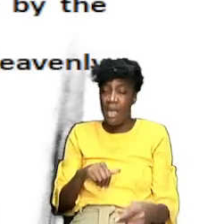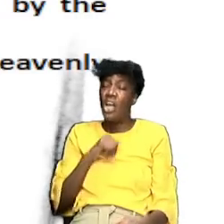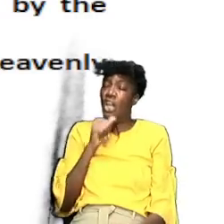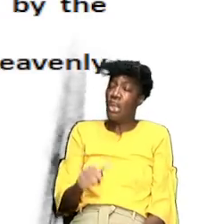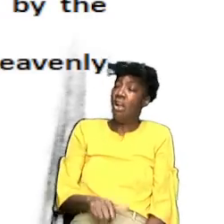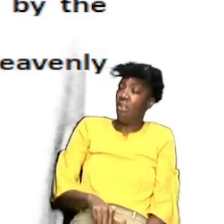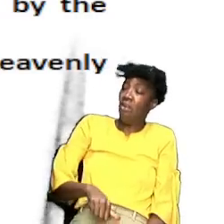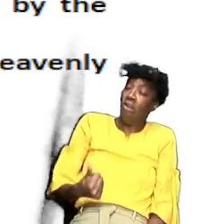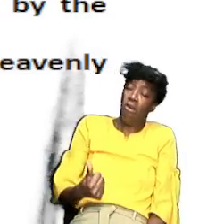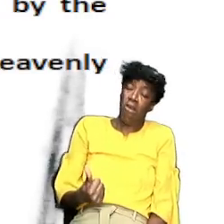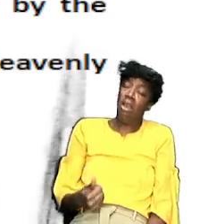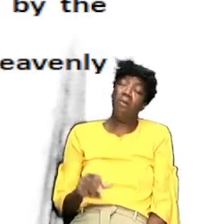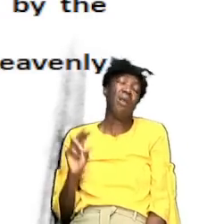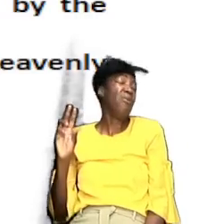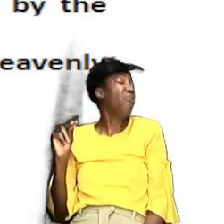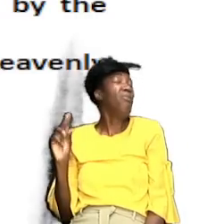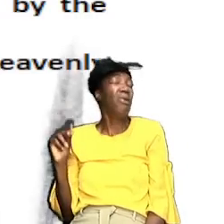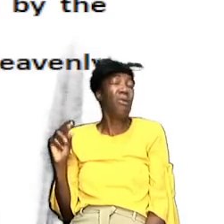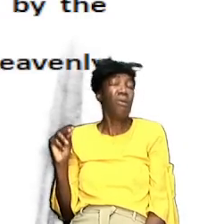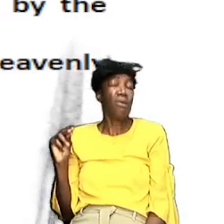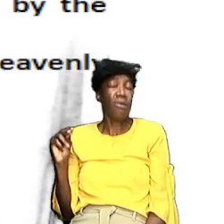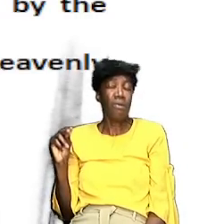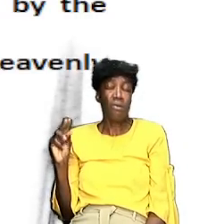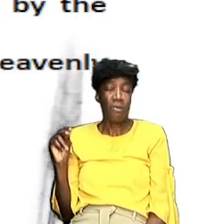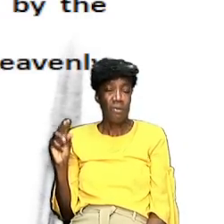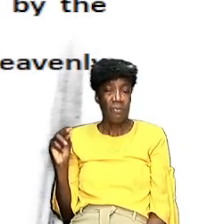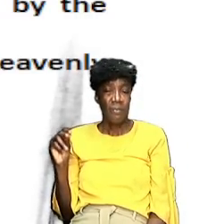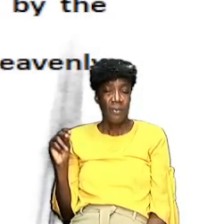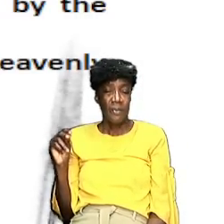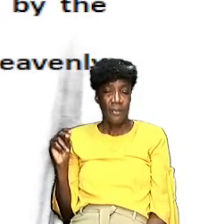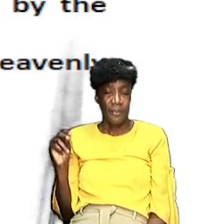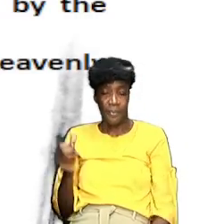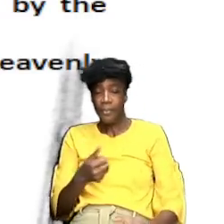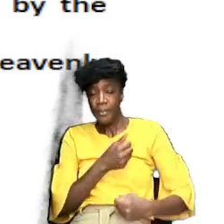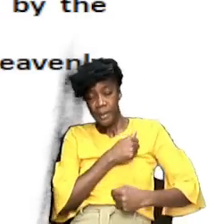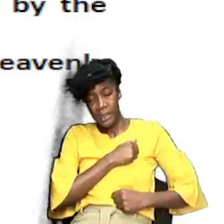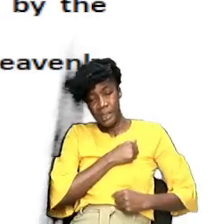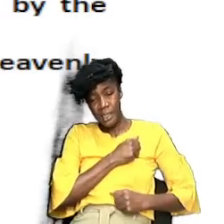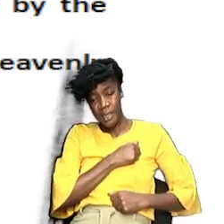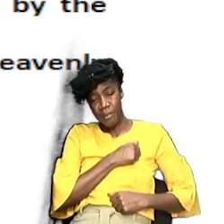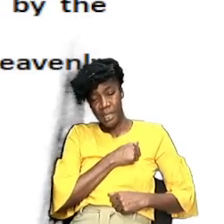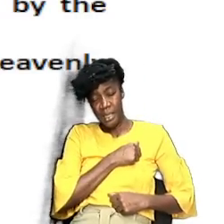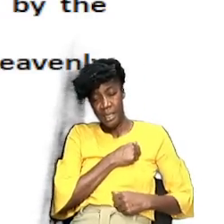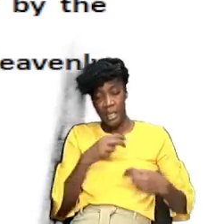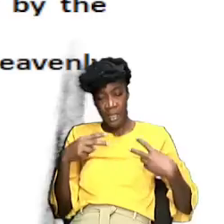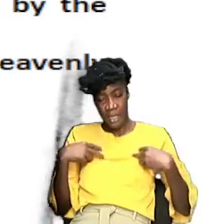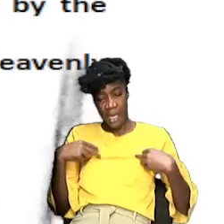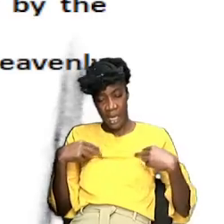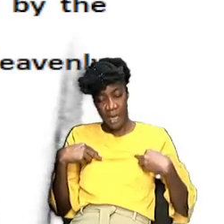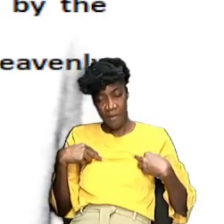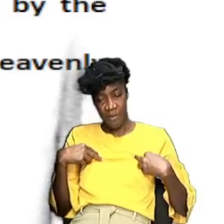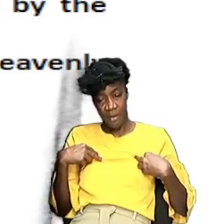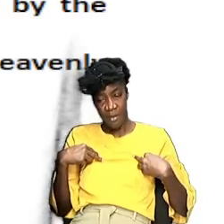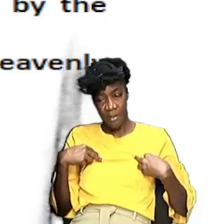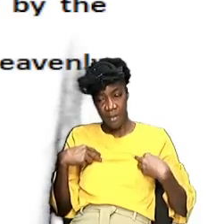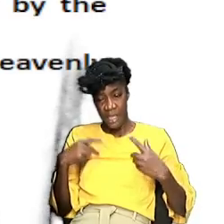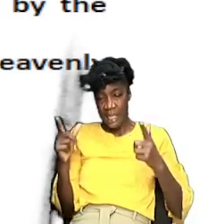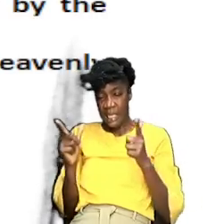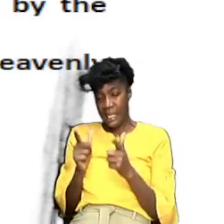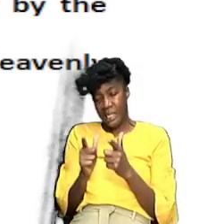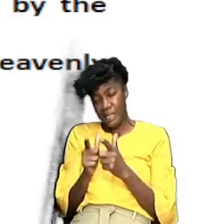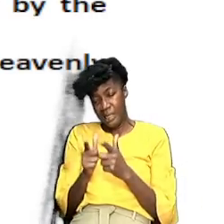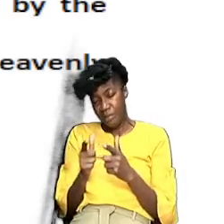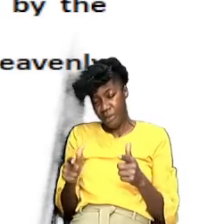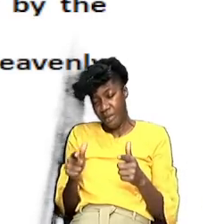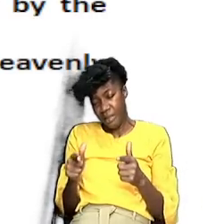God. It's not like in the army, you might have recruit. I mean, a recruit will act like a recruit. Then you